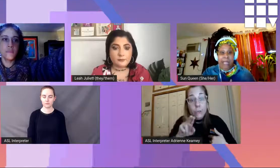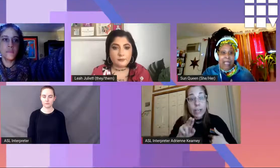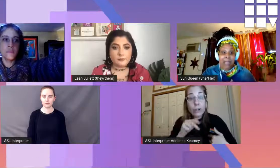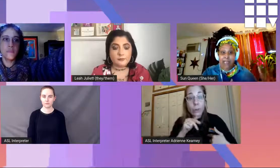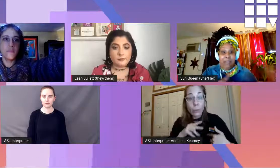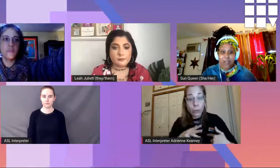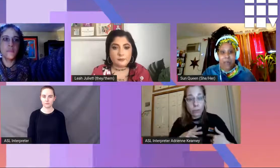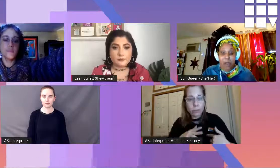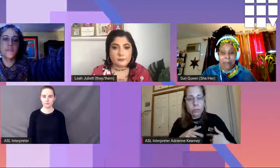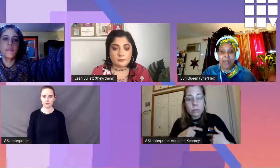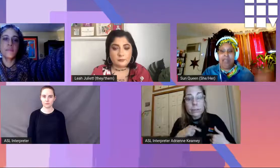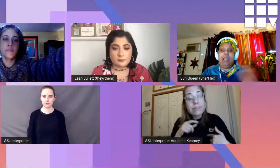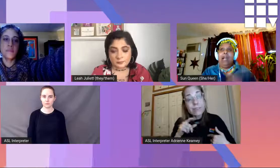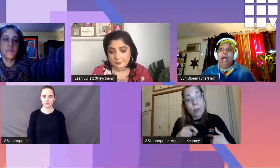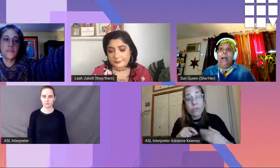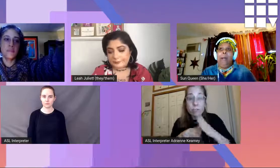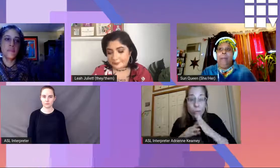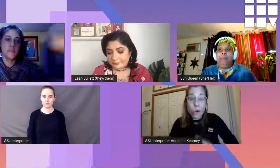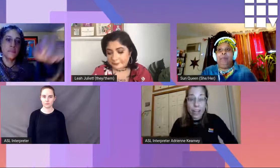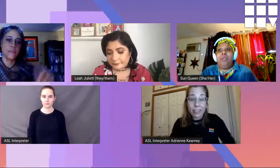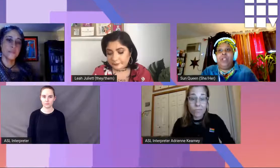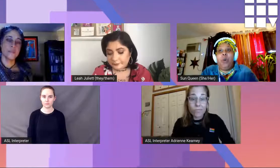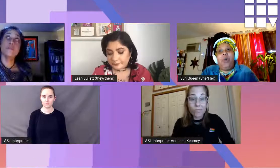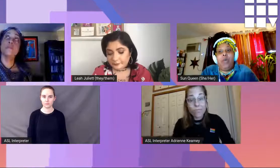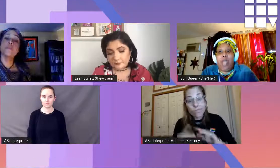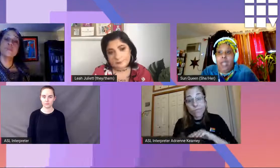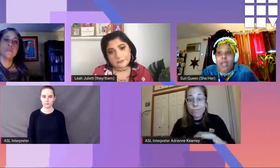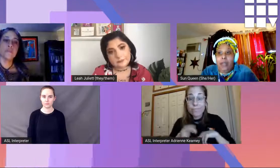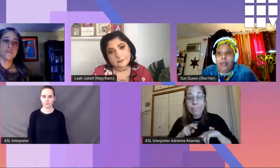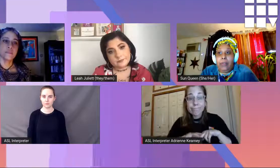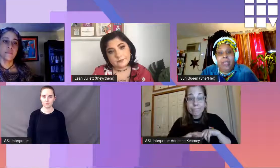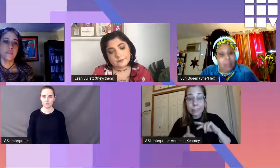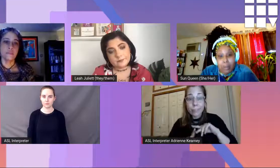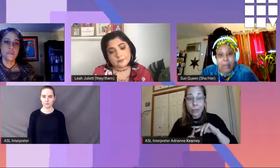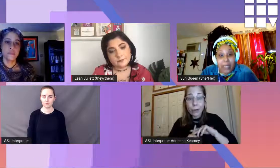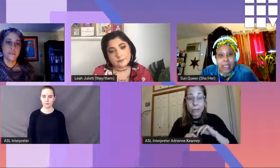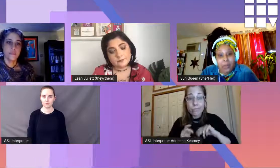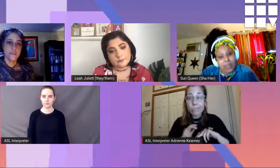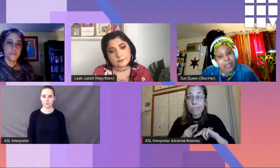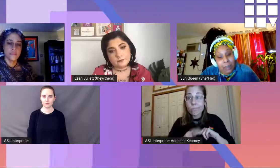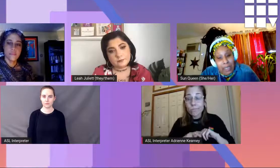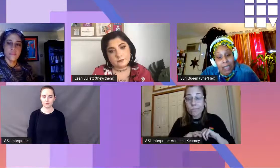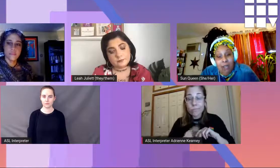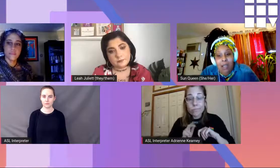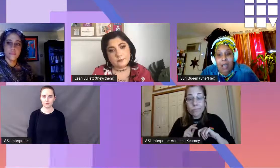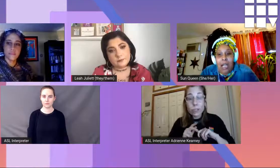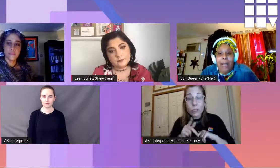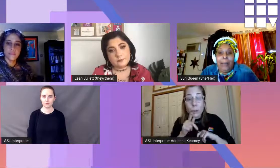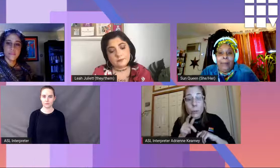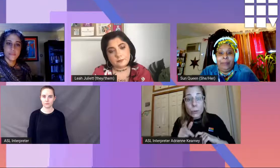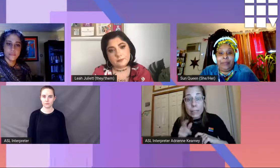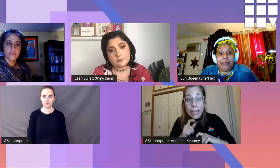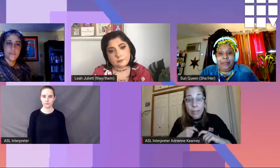be silent, show up. So who gave me the permission was me.